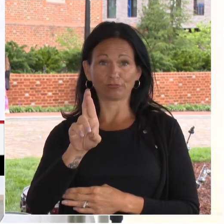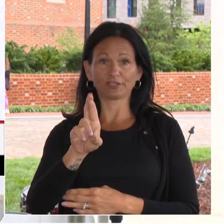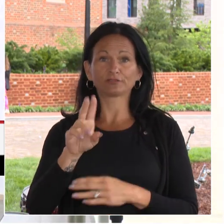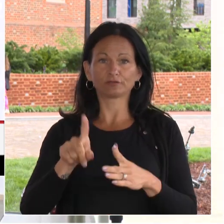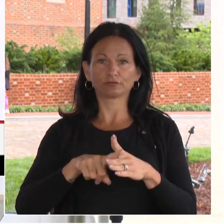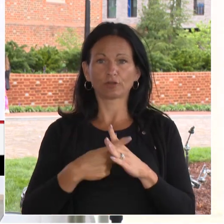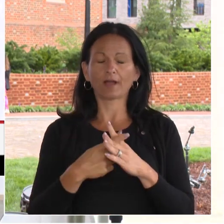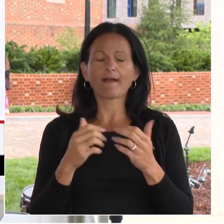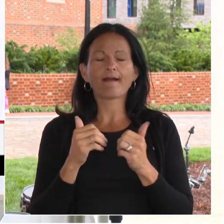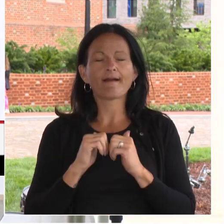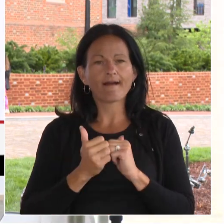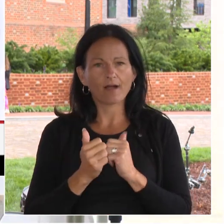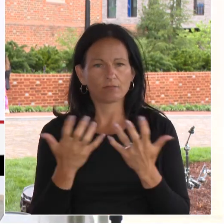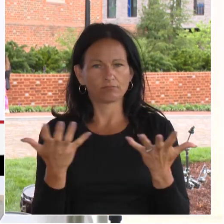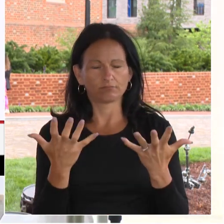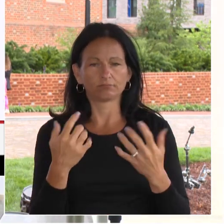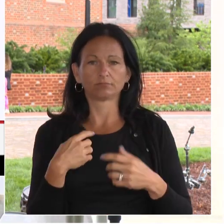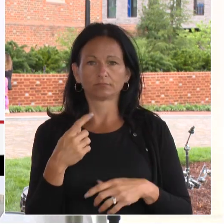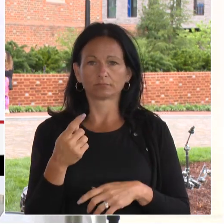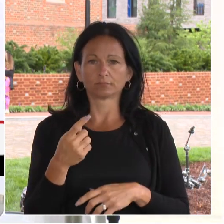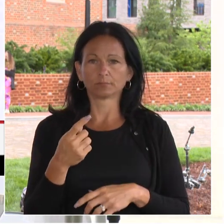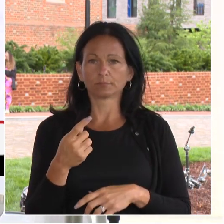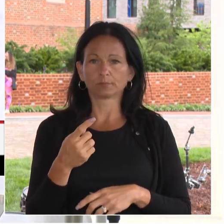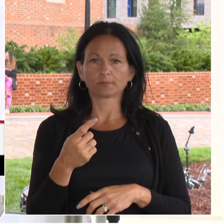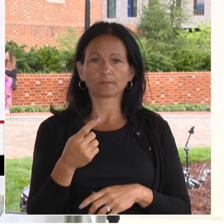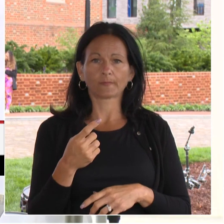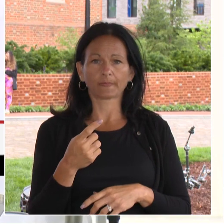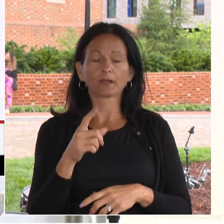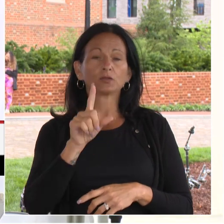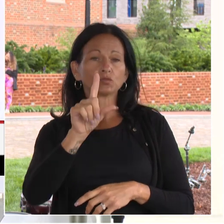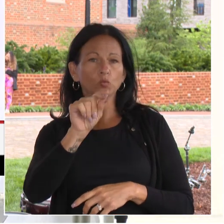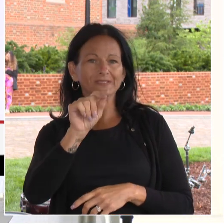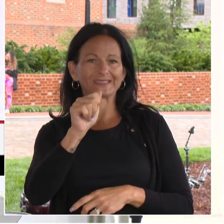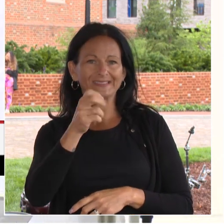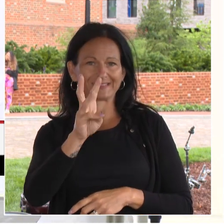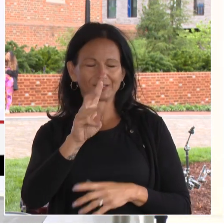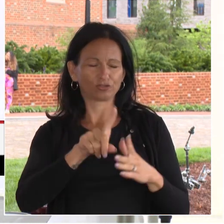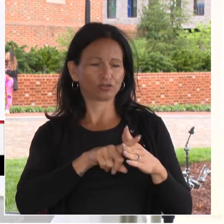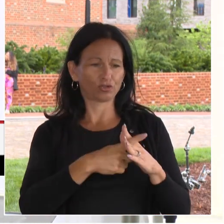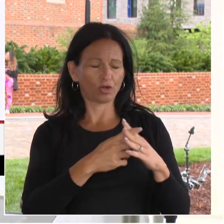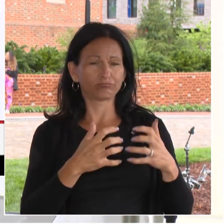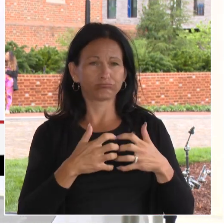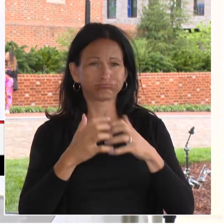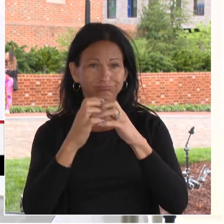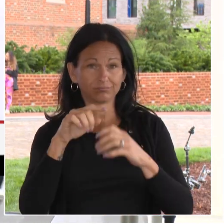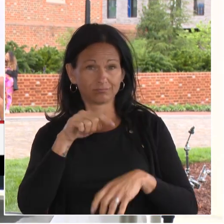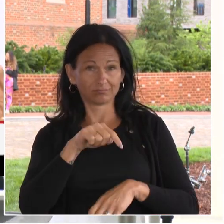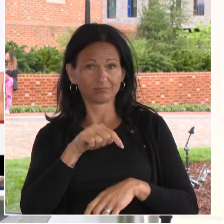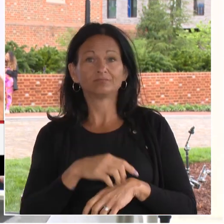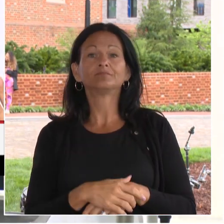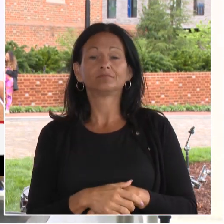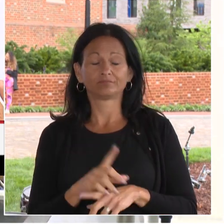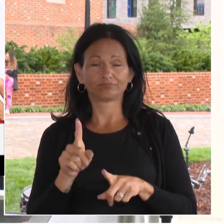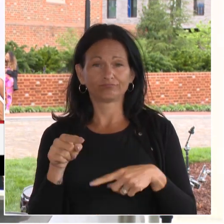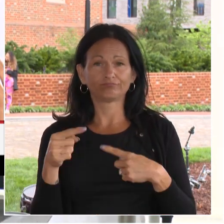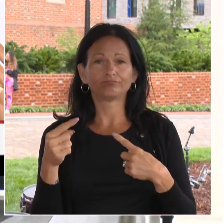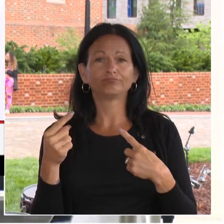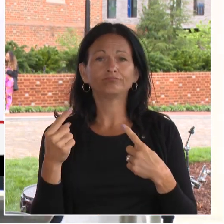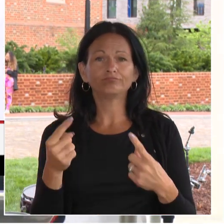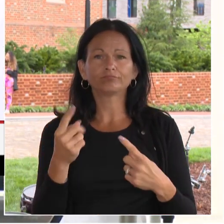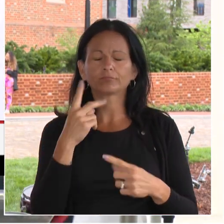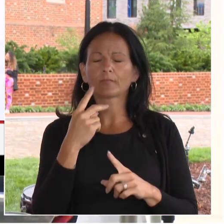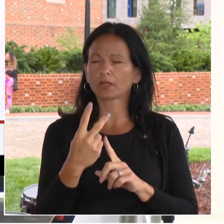Fannie Mae in 2016. And if you were to have told me that I'd be standing here today reflecting on what's been